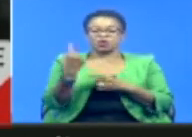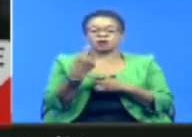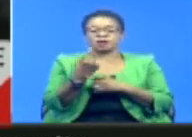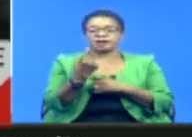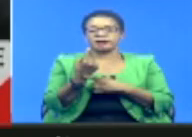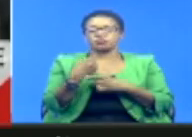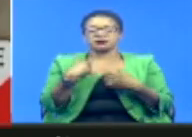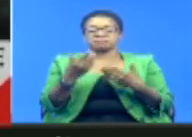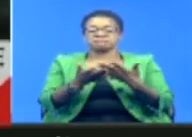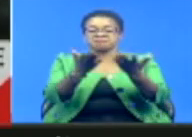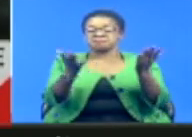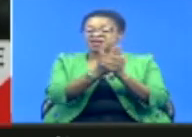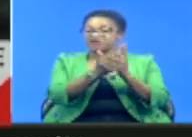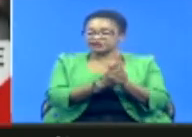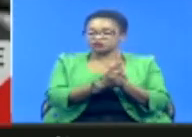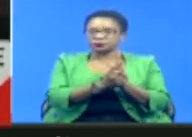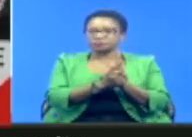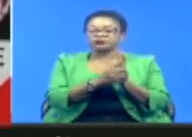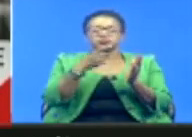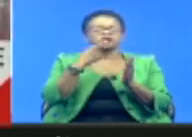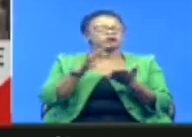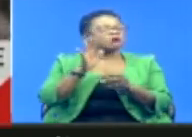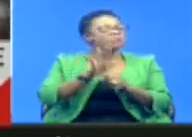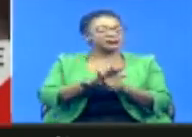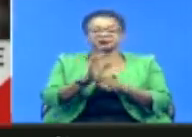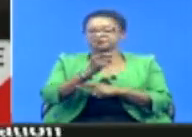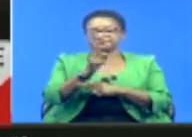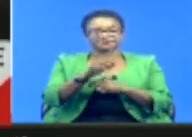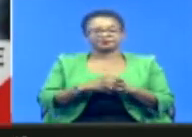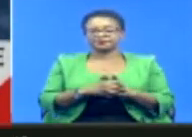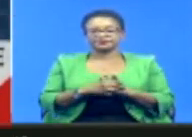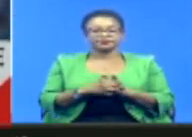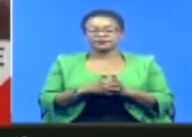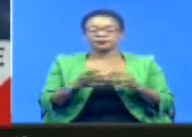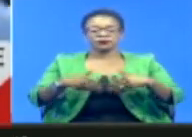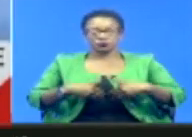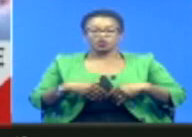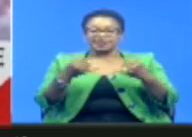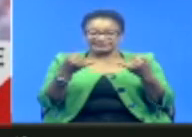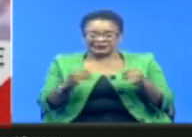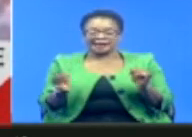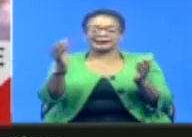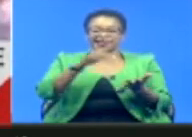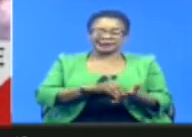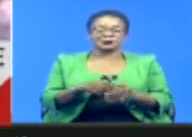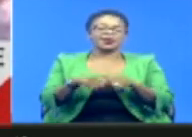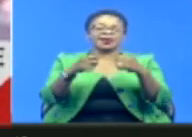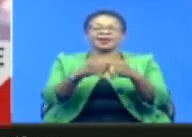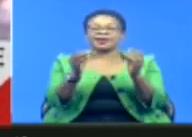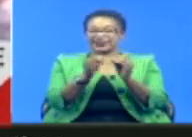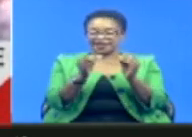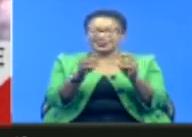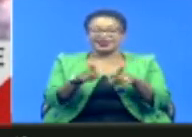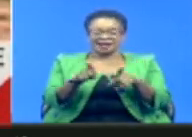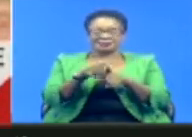manifesto, sio watu wa kusema neno mingi. Fika. Youth tried yet again to disrupt the rally as Munya was